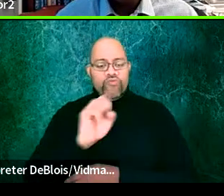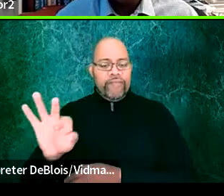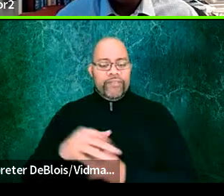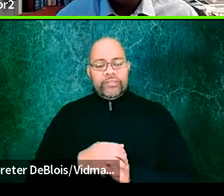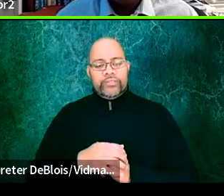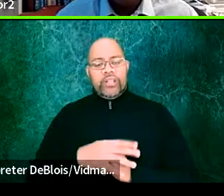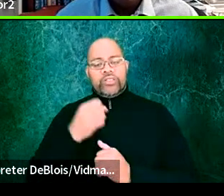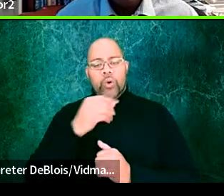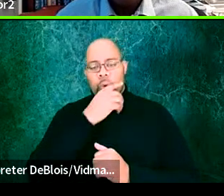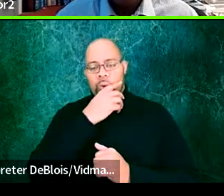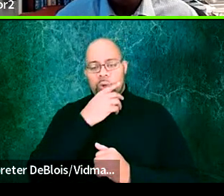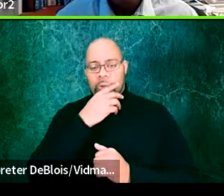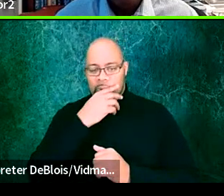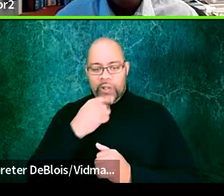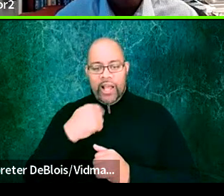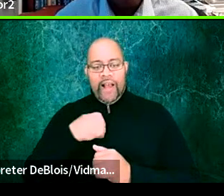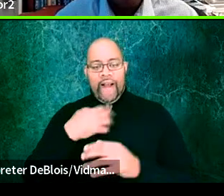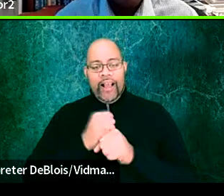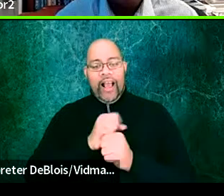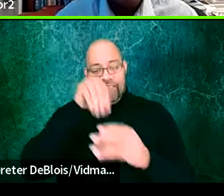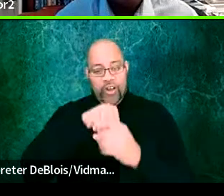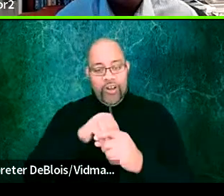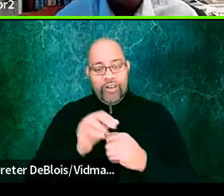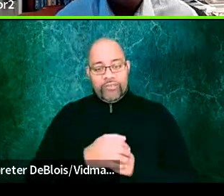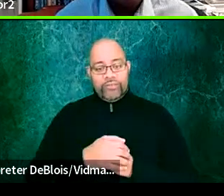And so I got involved,